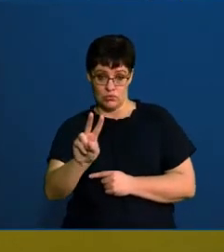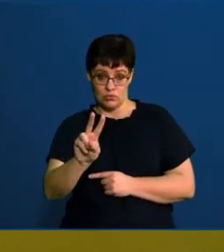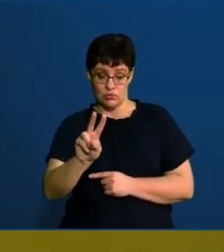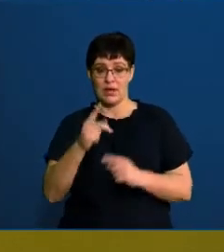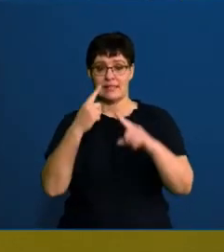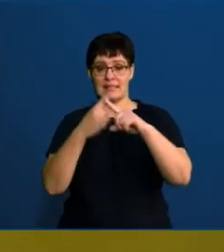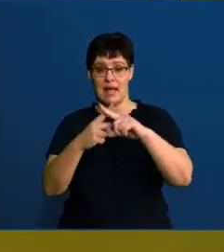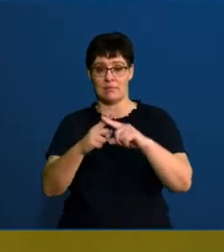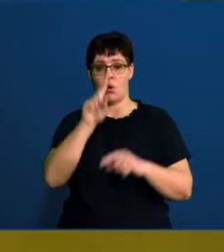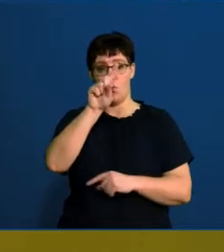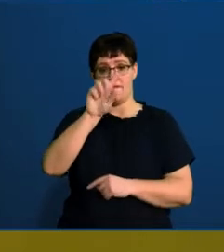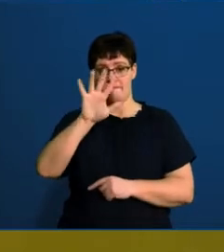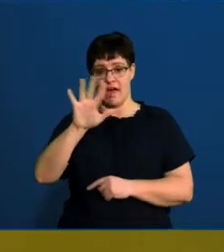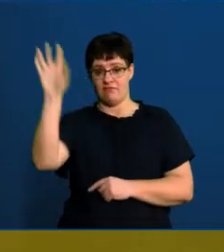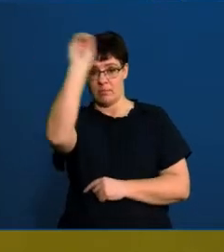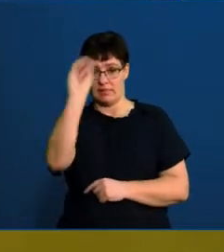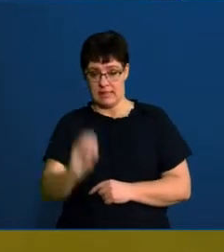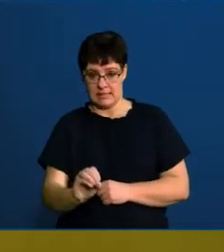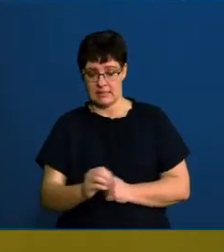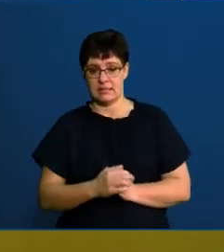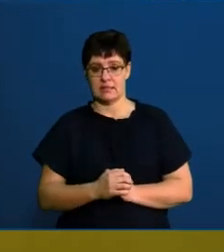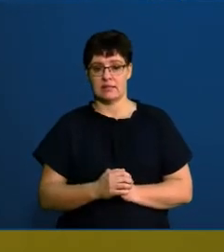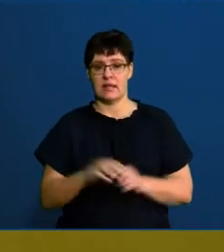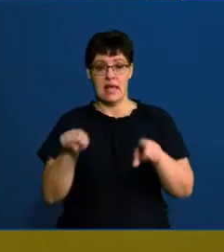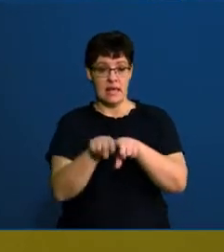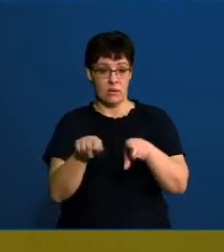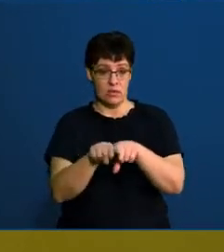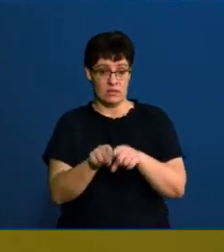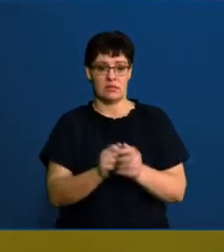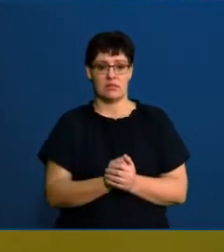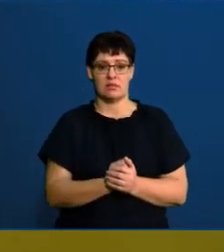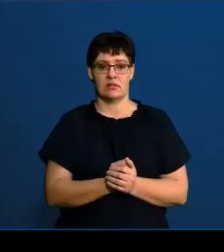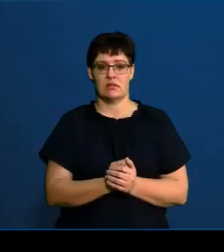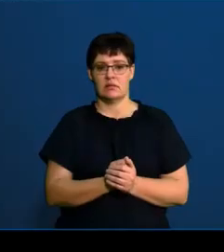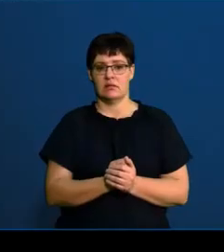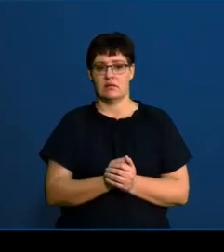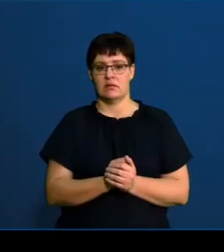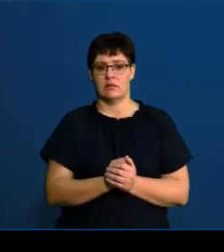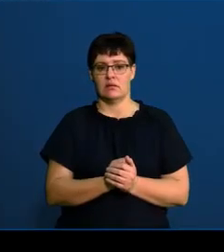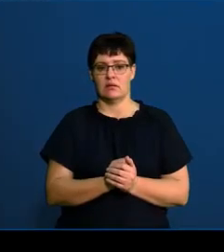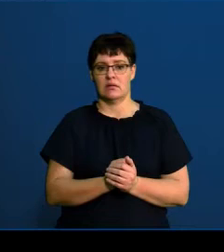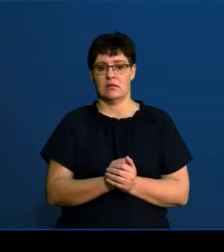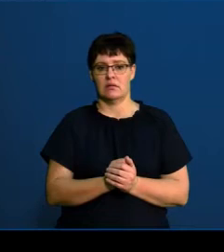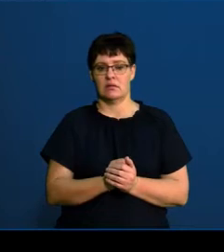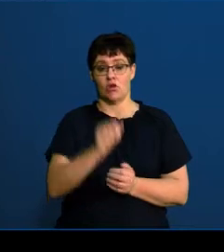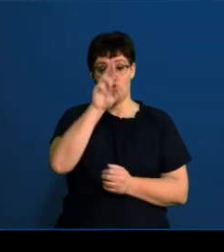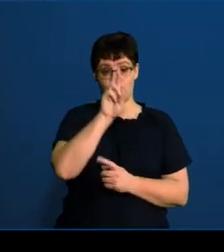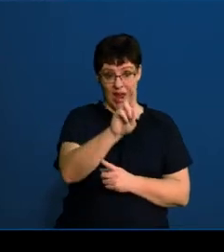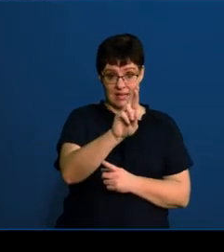836,02 times 15%, and I get my answer. So that